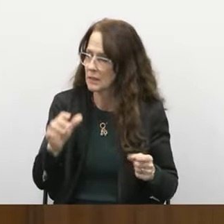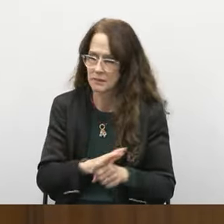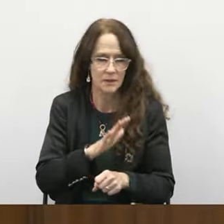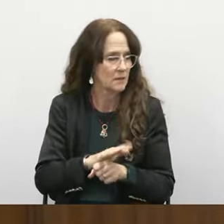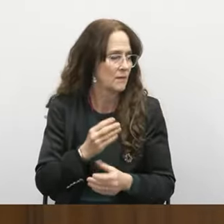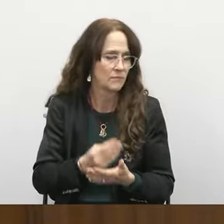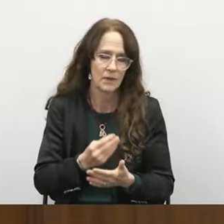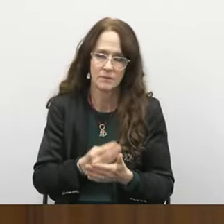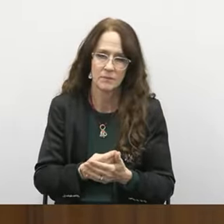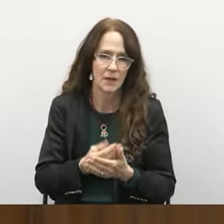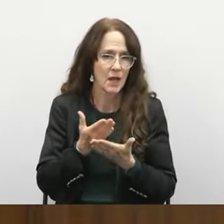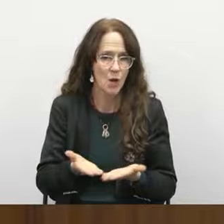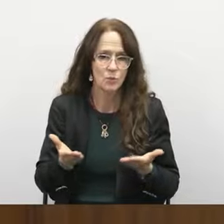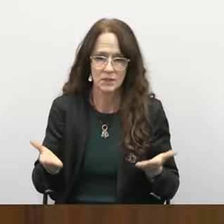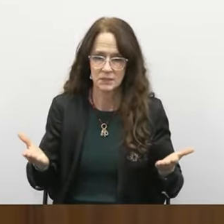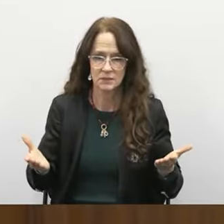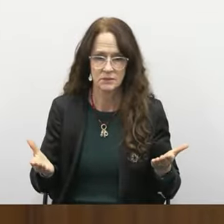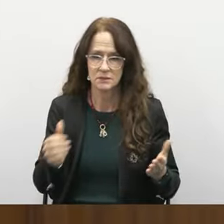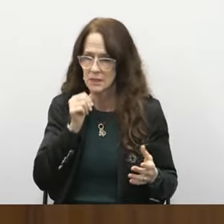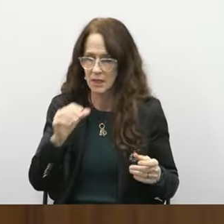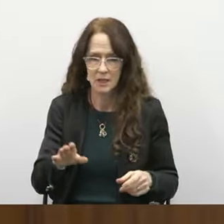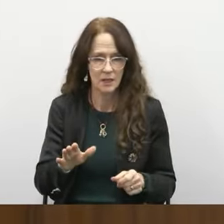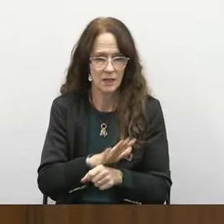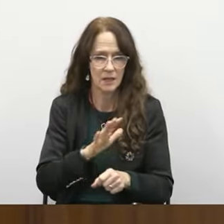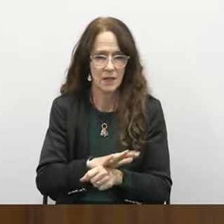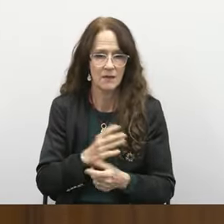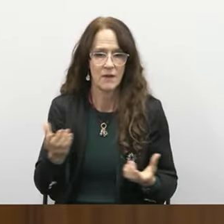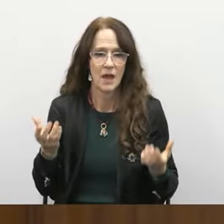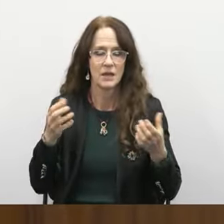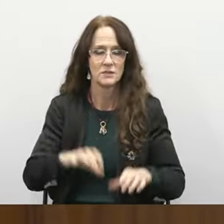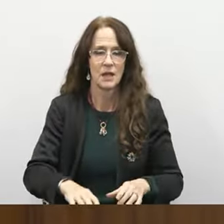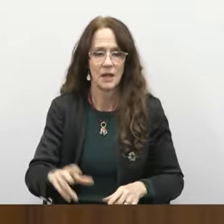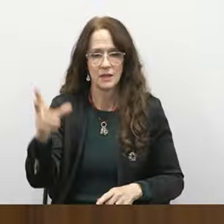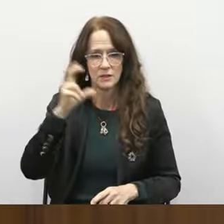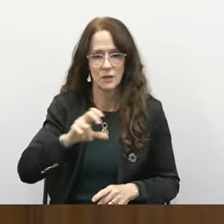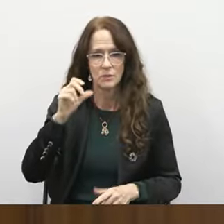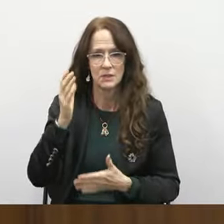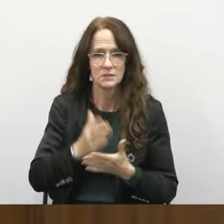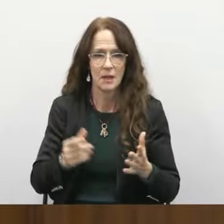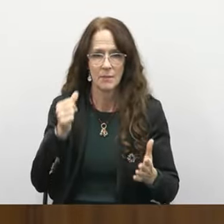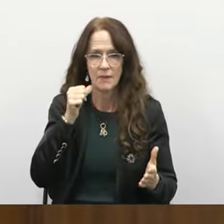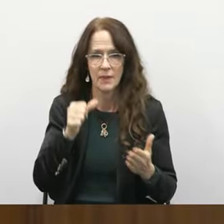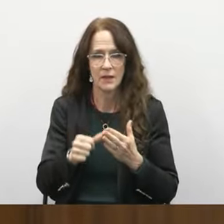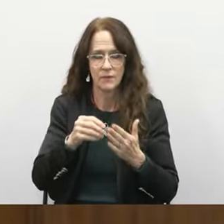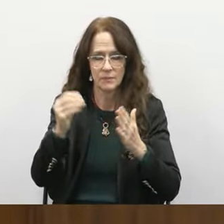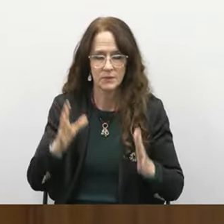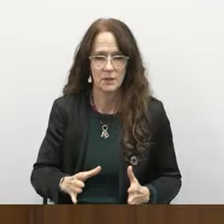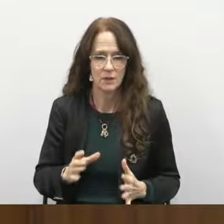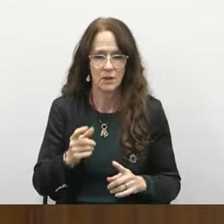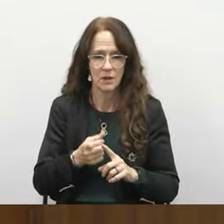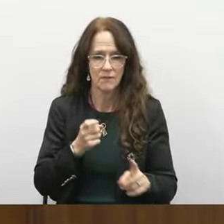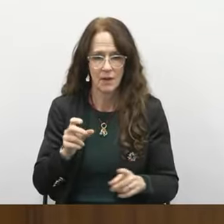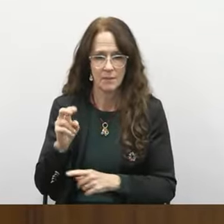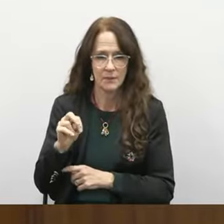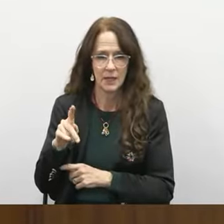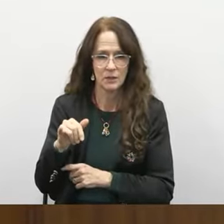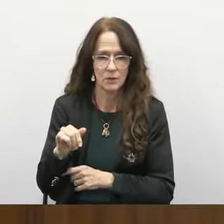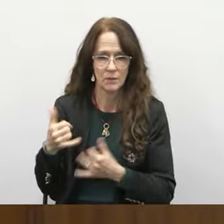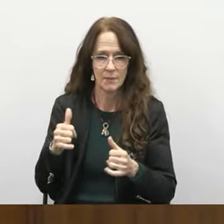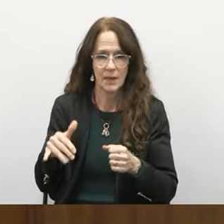our under-resources that we have. I had a chance to read just a couple of the letters from the students from Herrera Nieto about